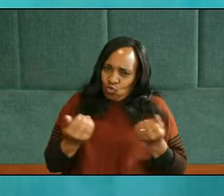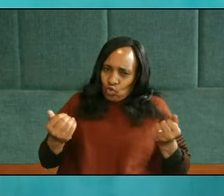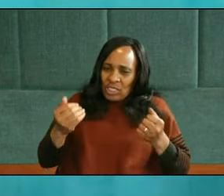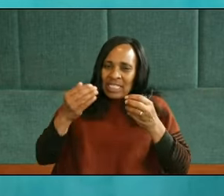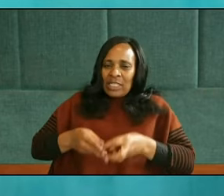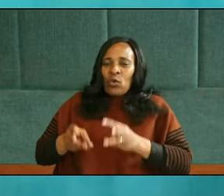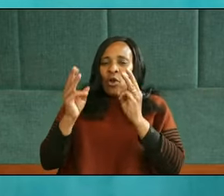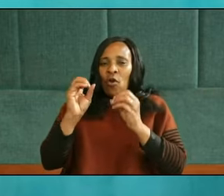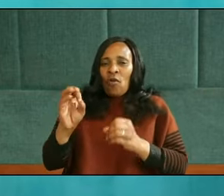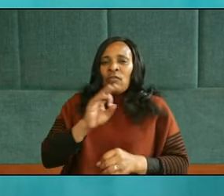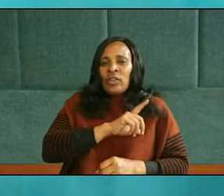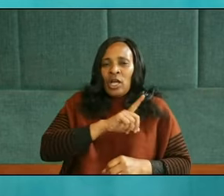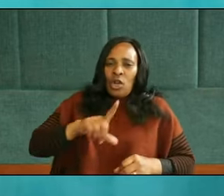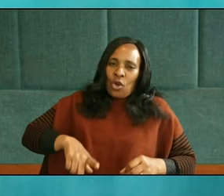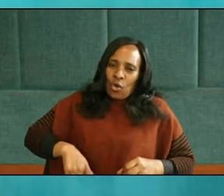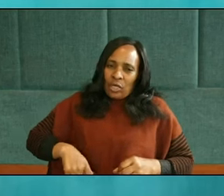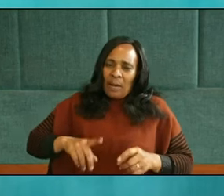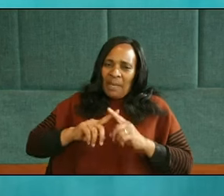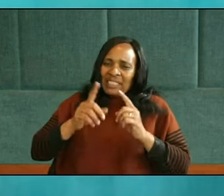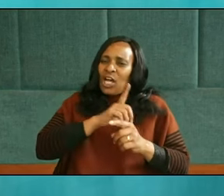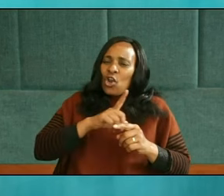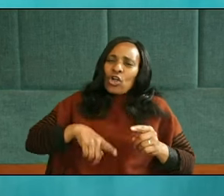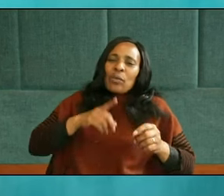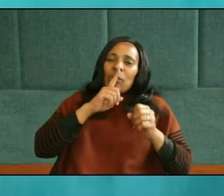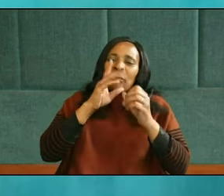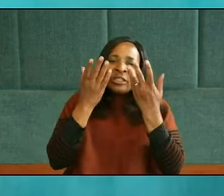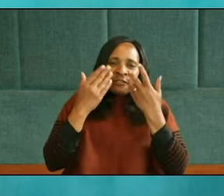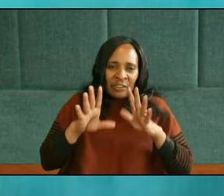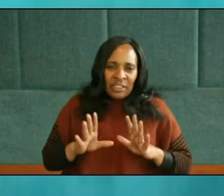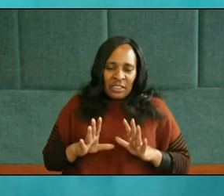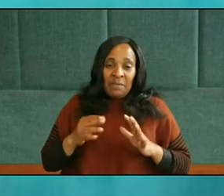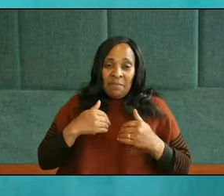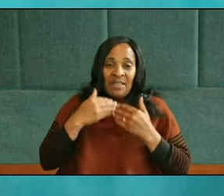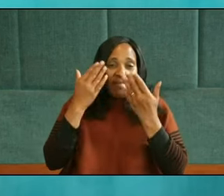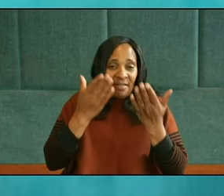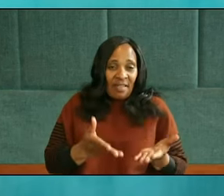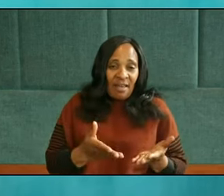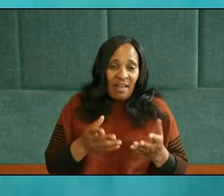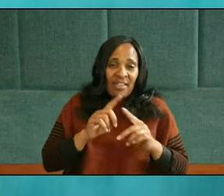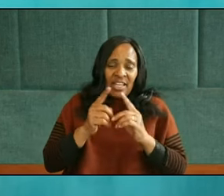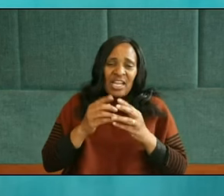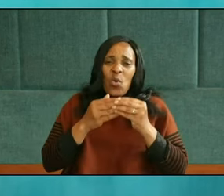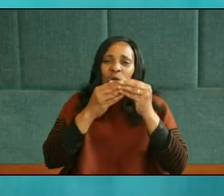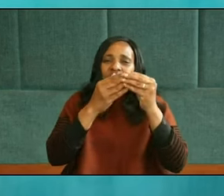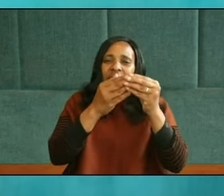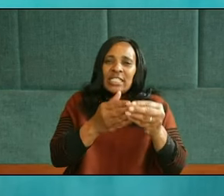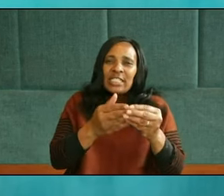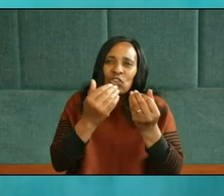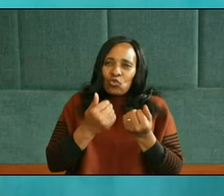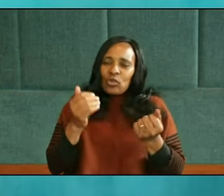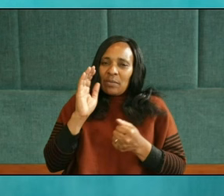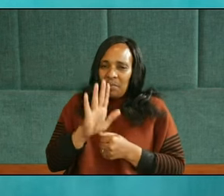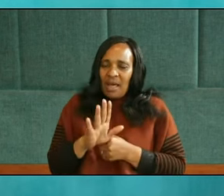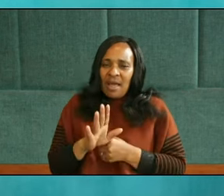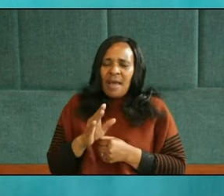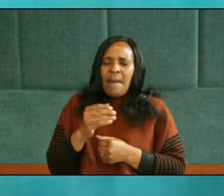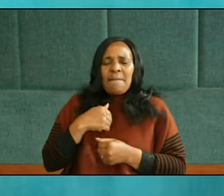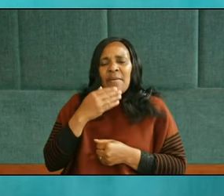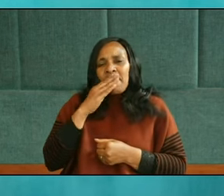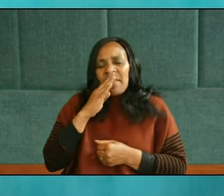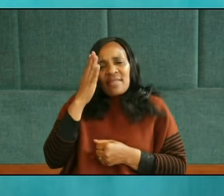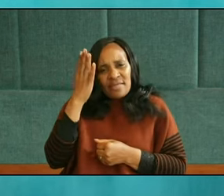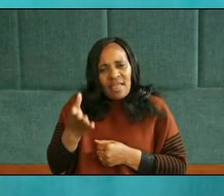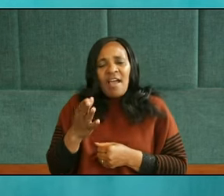way of the Lord has promised that I will be there and I will lead your children. I will be their